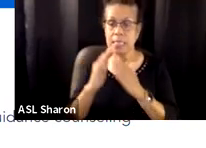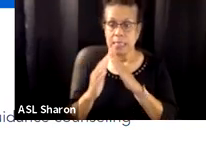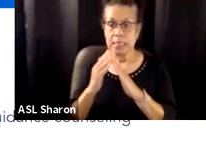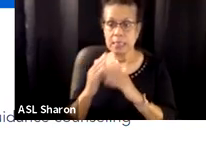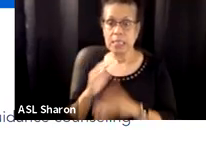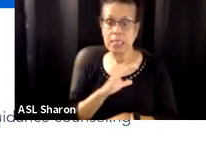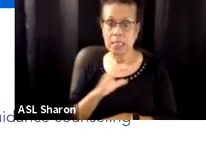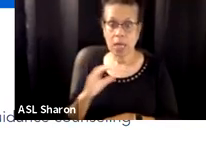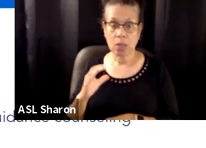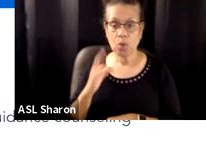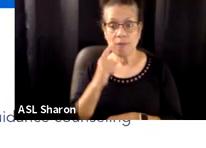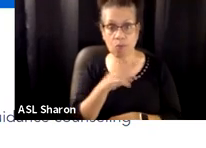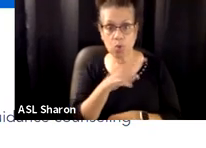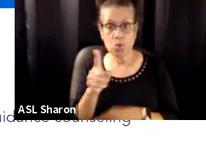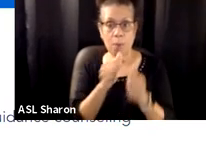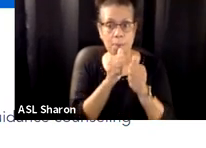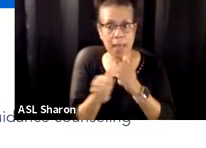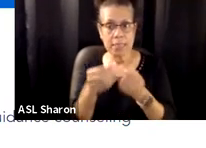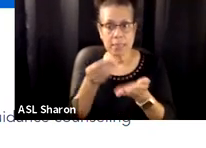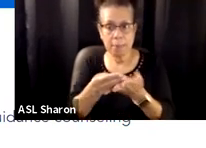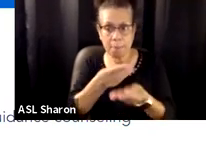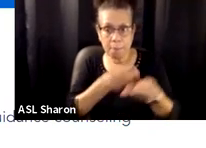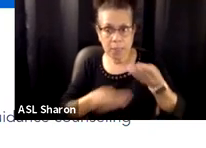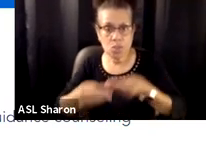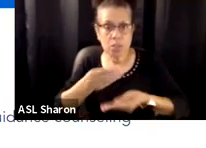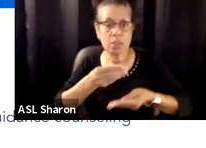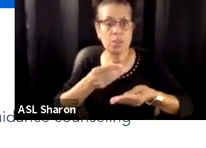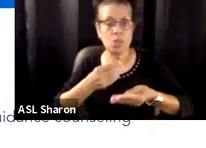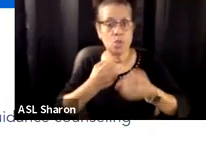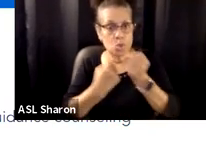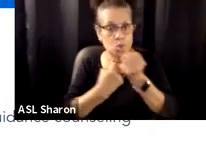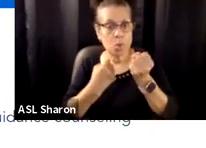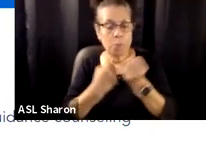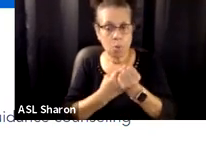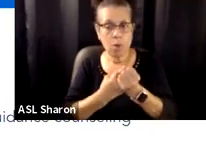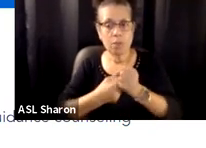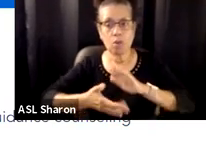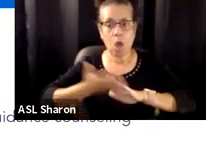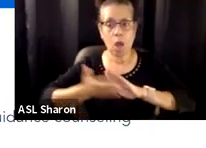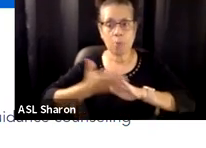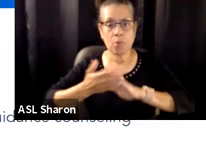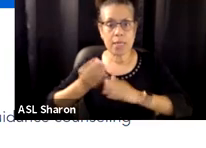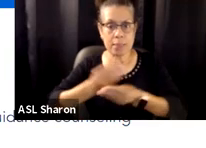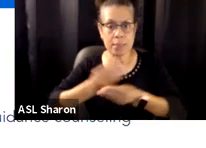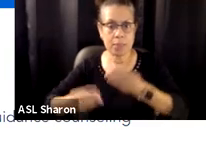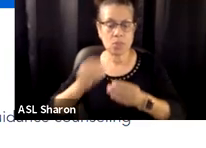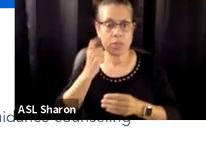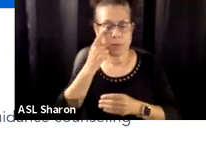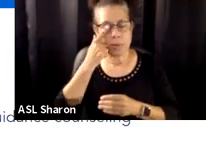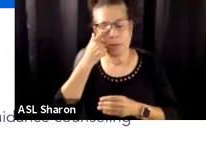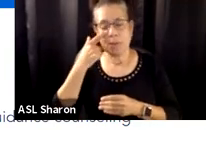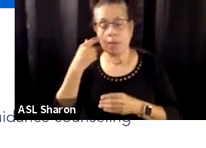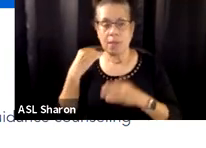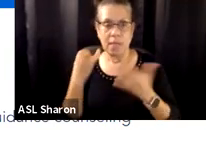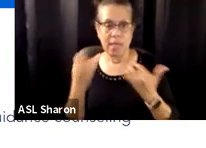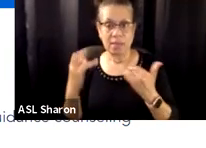and all of you for passing budgets and being supportive of the operational budgets that we've been passing and and all of the investments